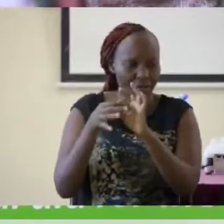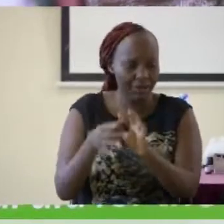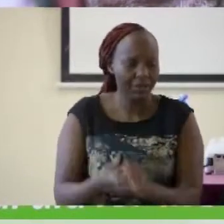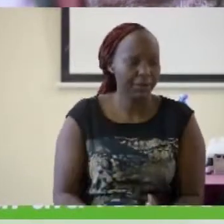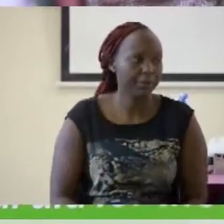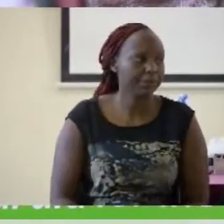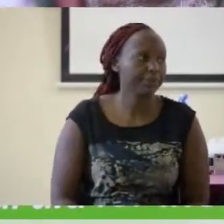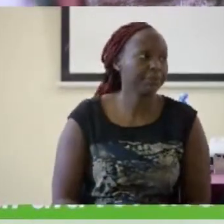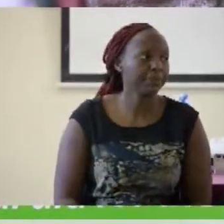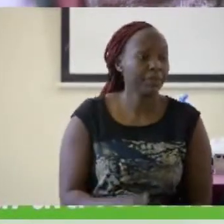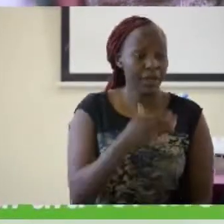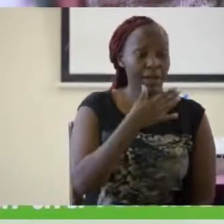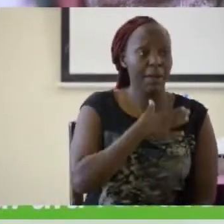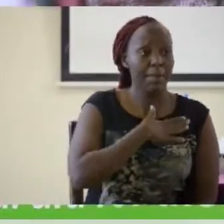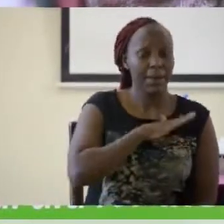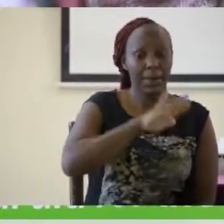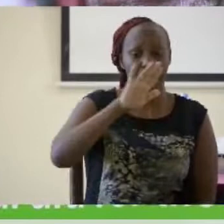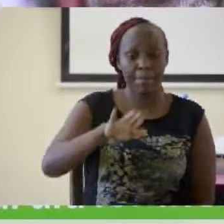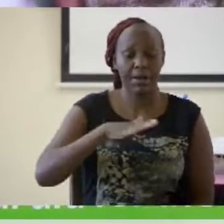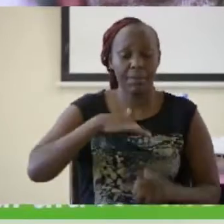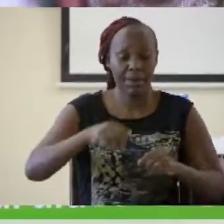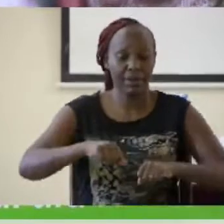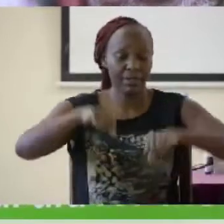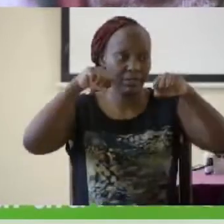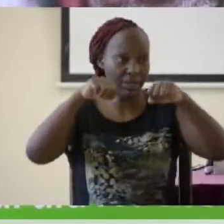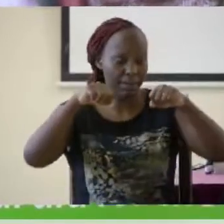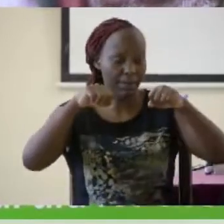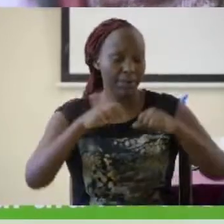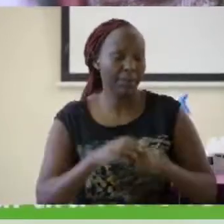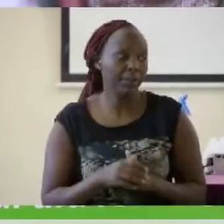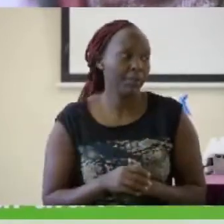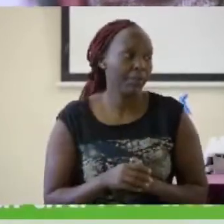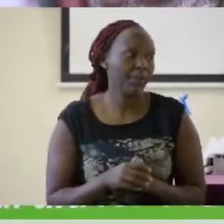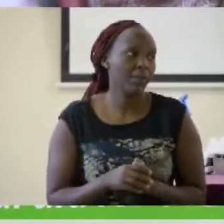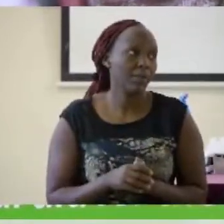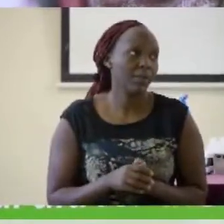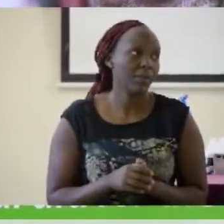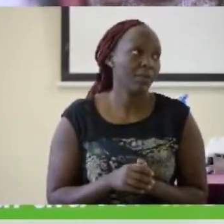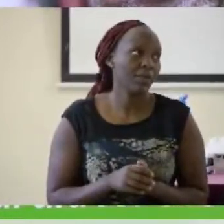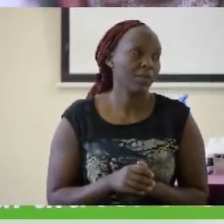structures? So I went to my chairman, Maina Kiai, and